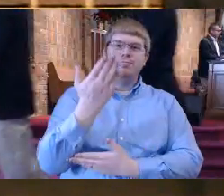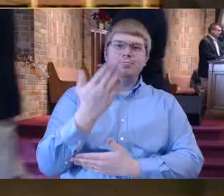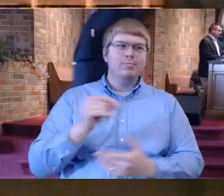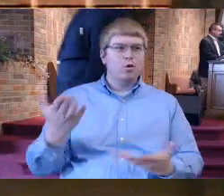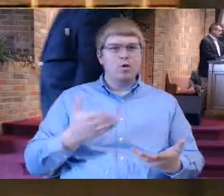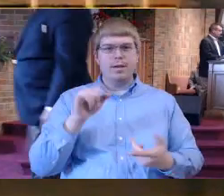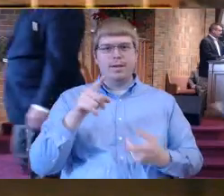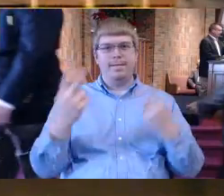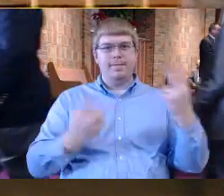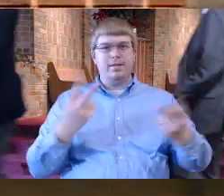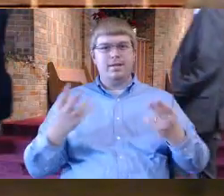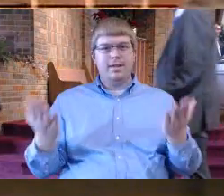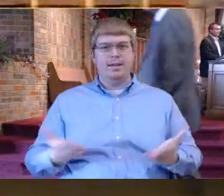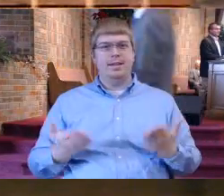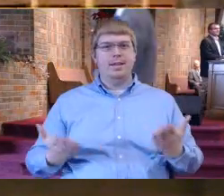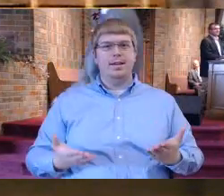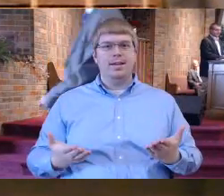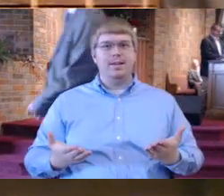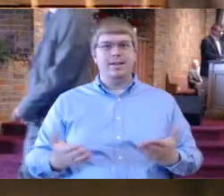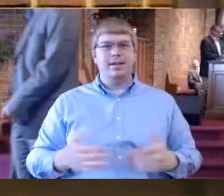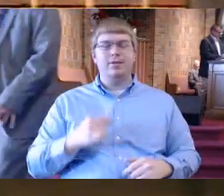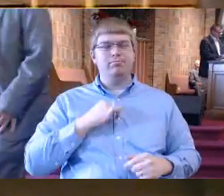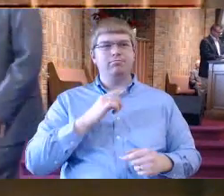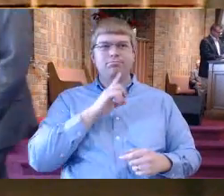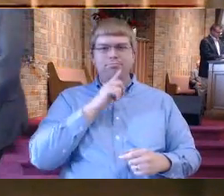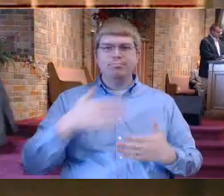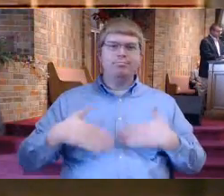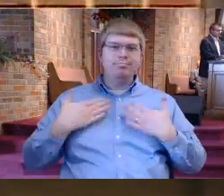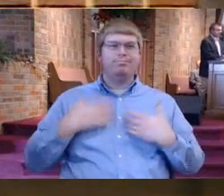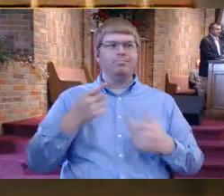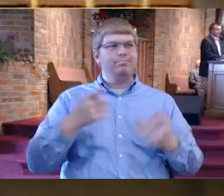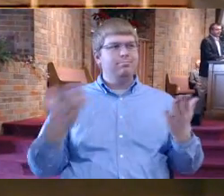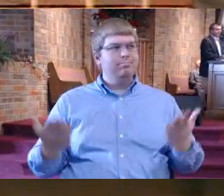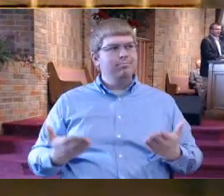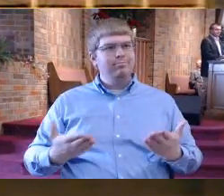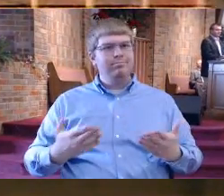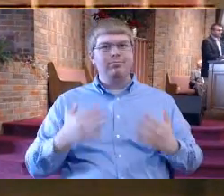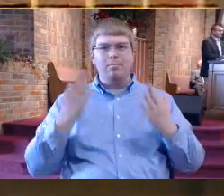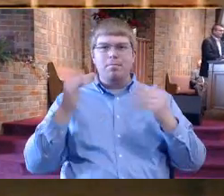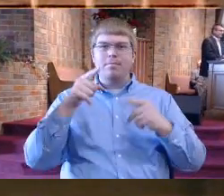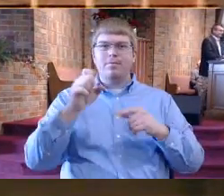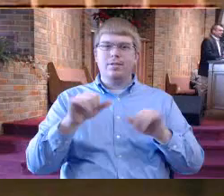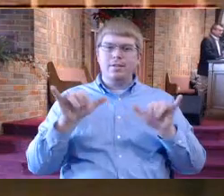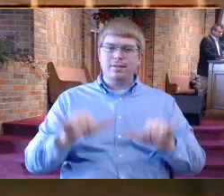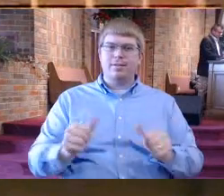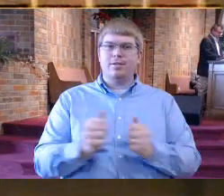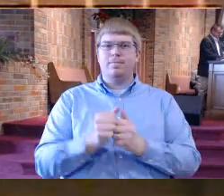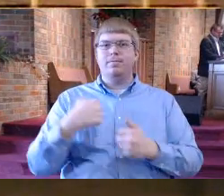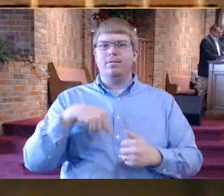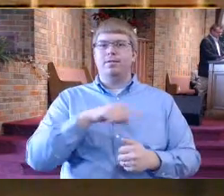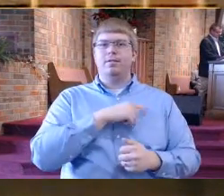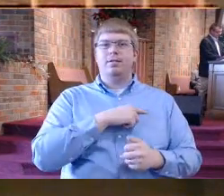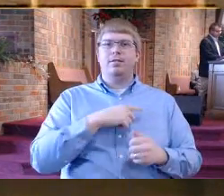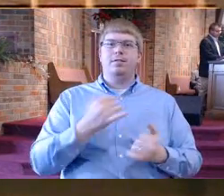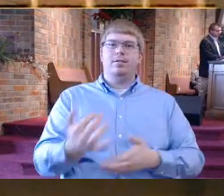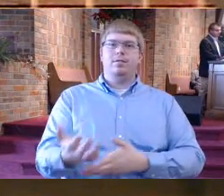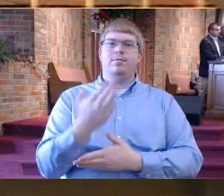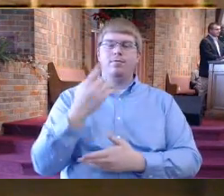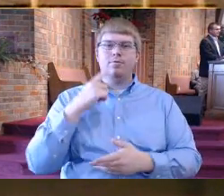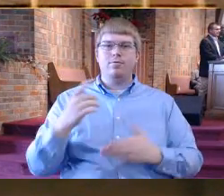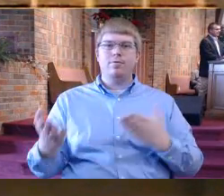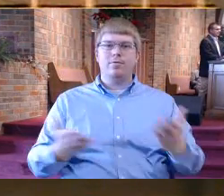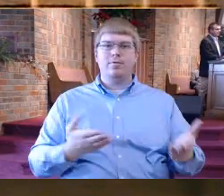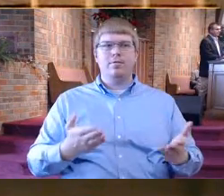If you're visiting with us, we are especially glad that you're here. We ask that you hang around for a few moments after the services. Let us get to know you, greet